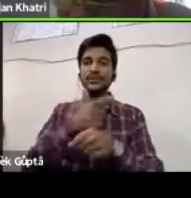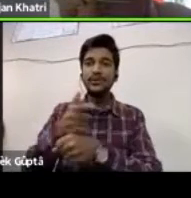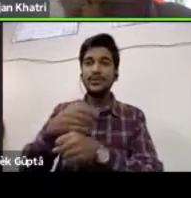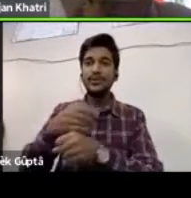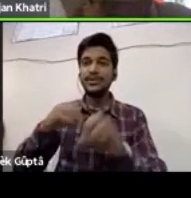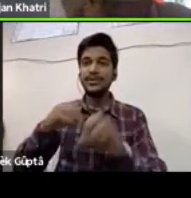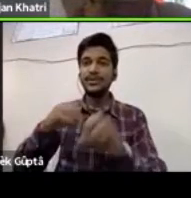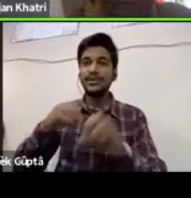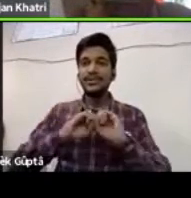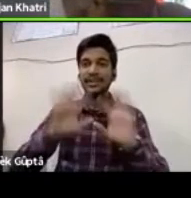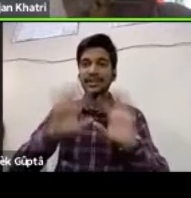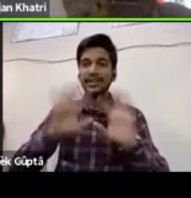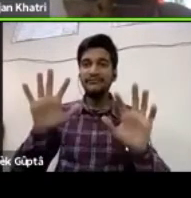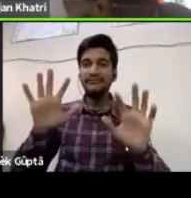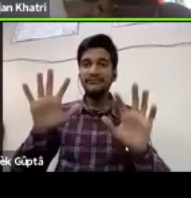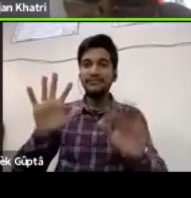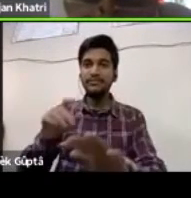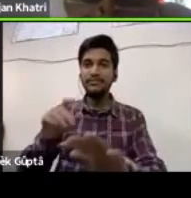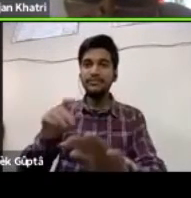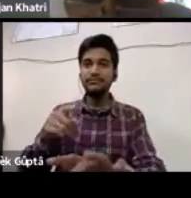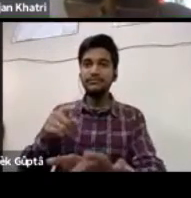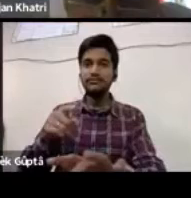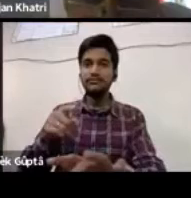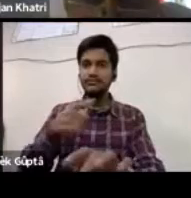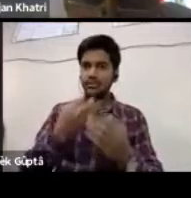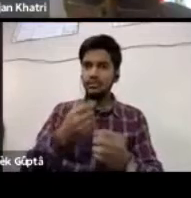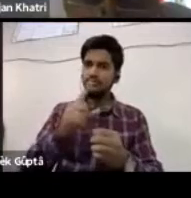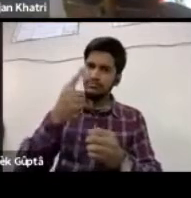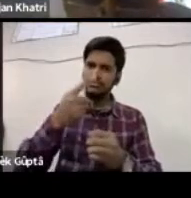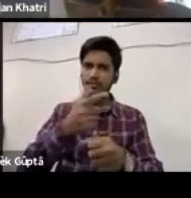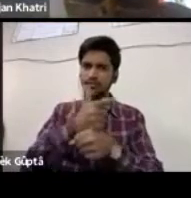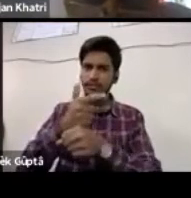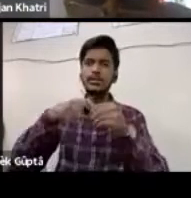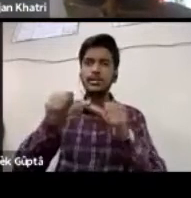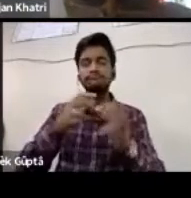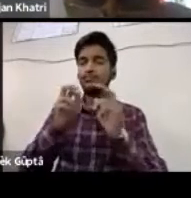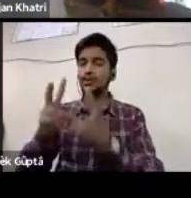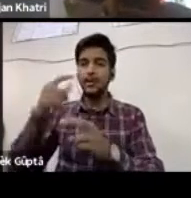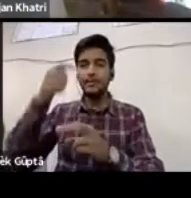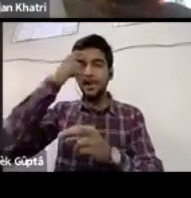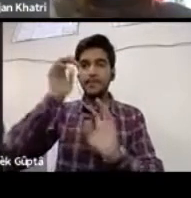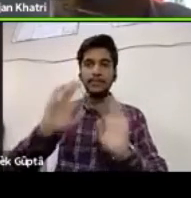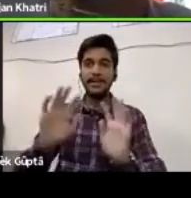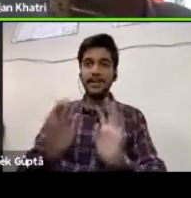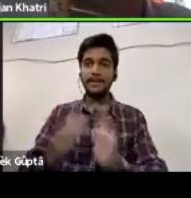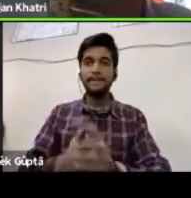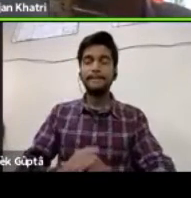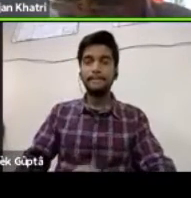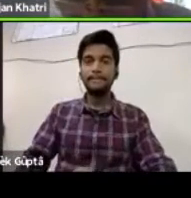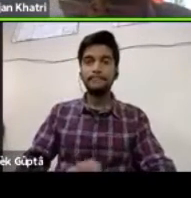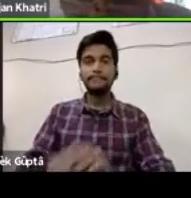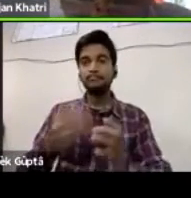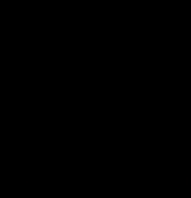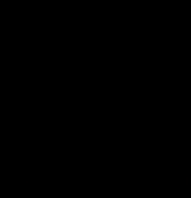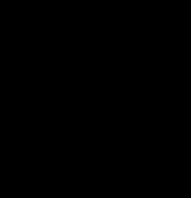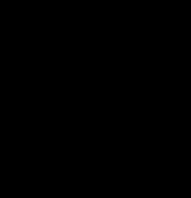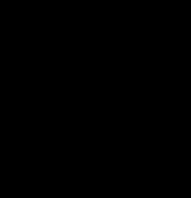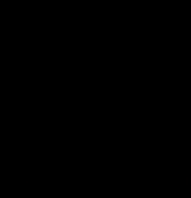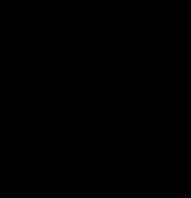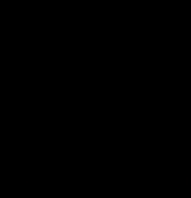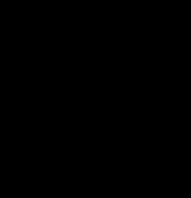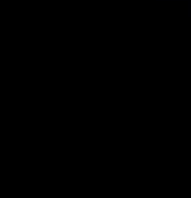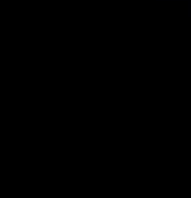video first and do Q&A later on? Yes, sir. Okay. Yes. So please go ahead and show that video.